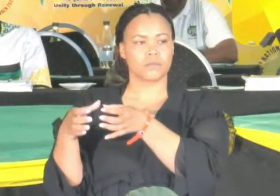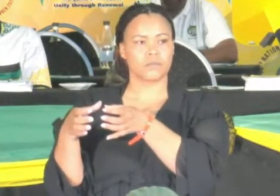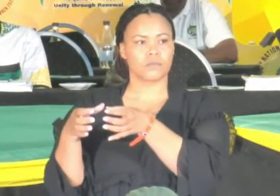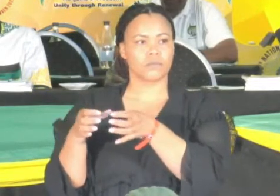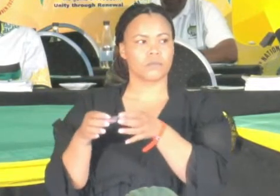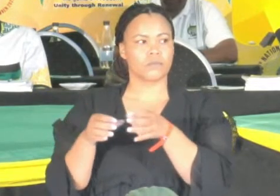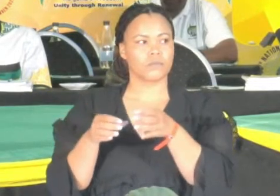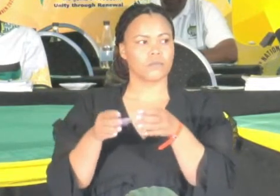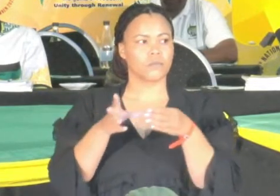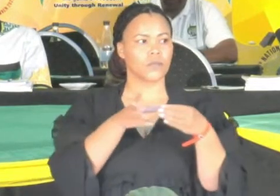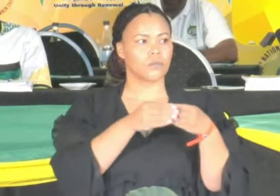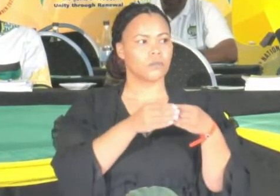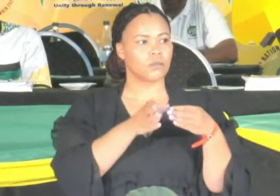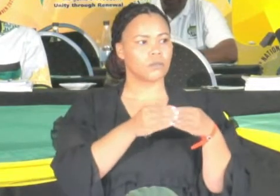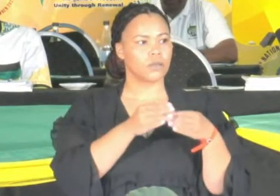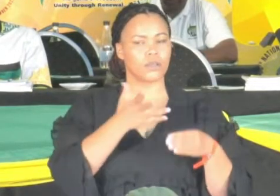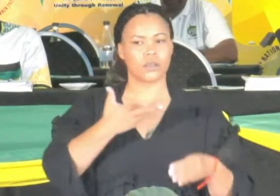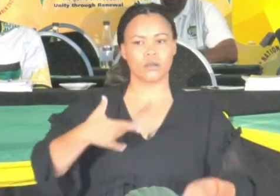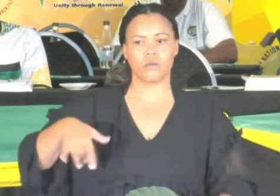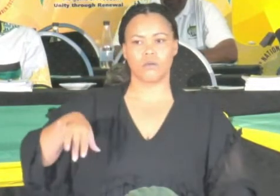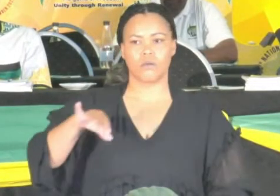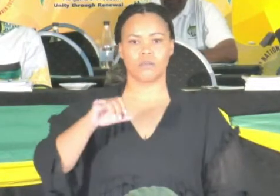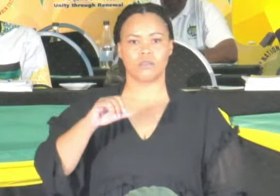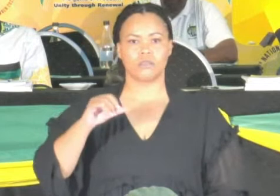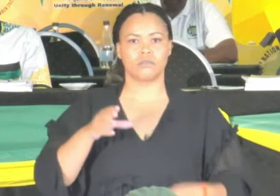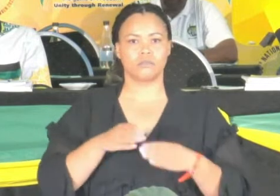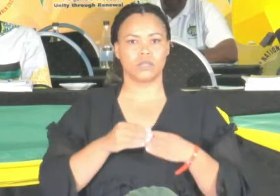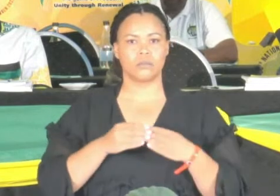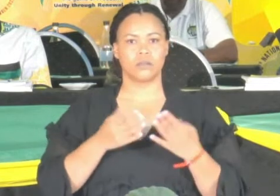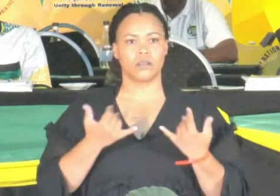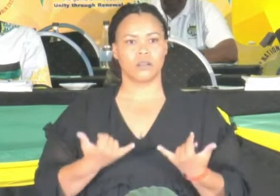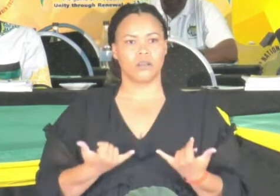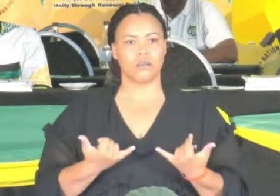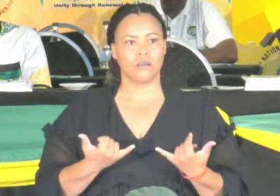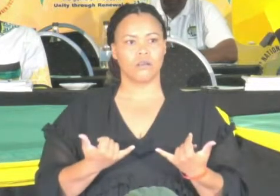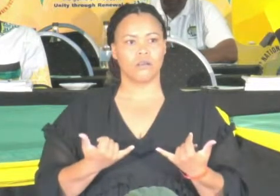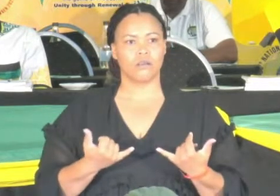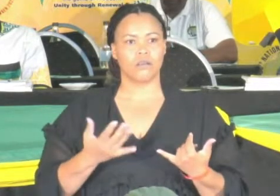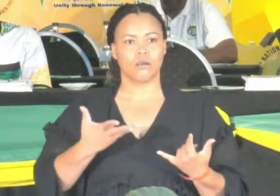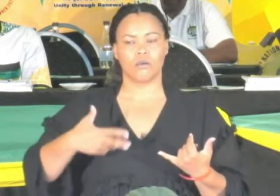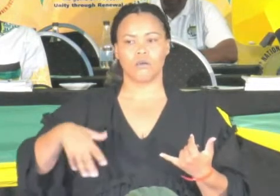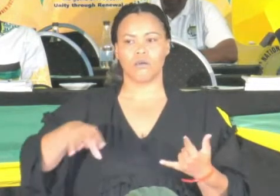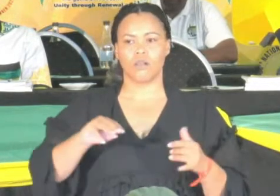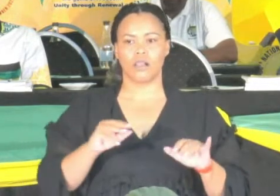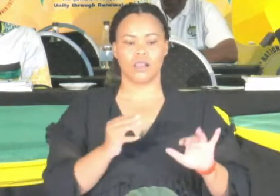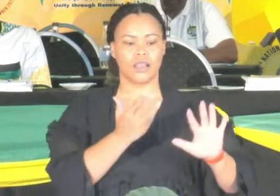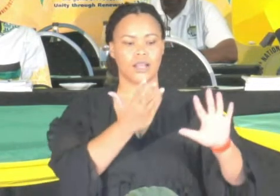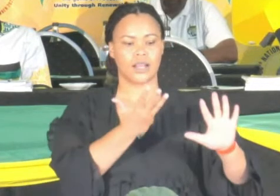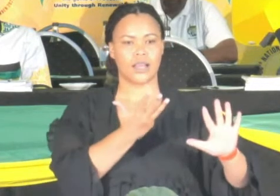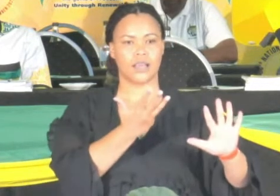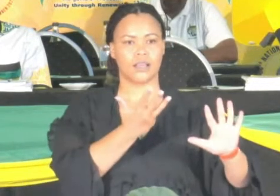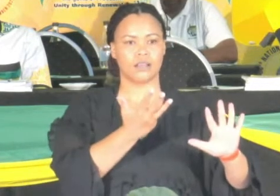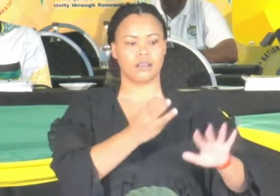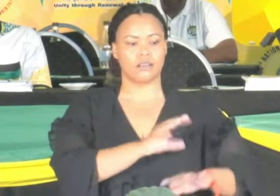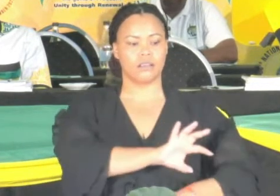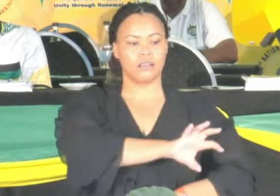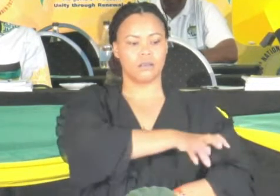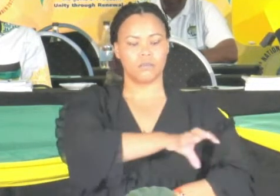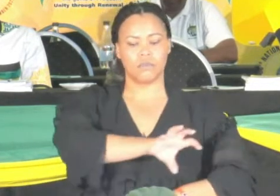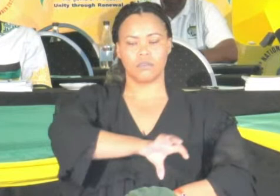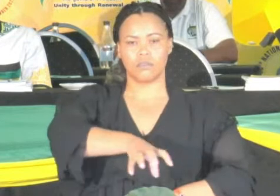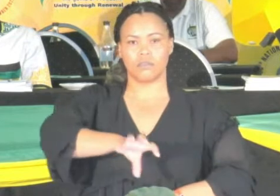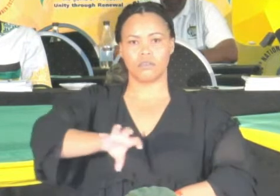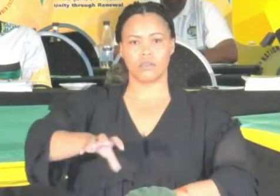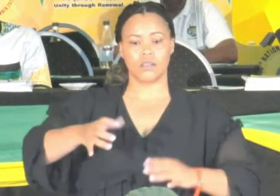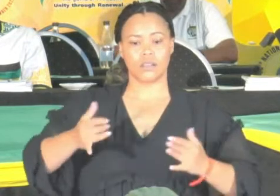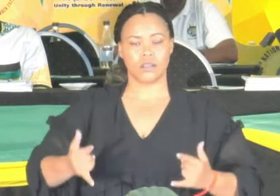delegates, and all comrades gathered in all the nine centers where